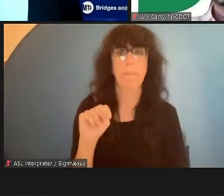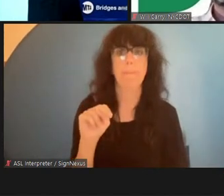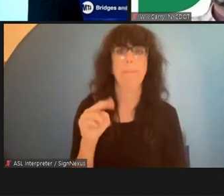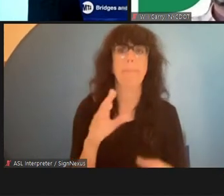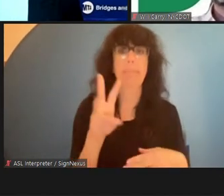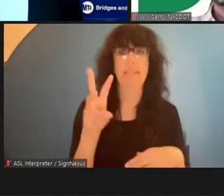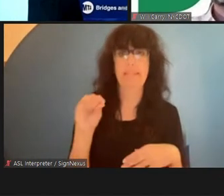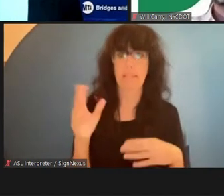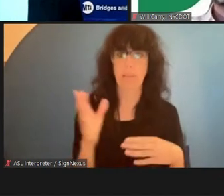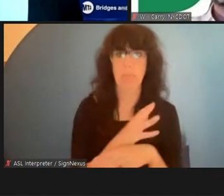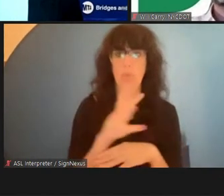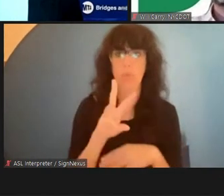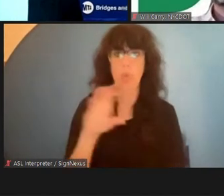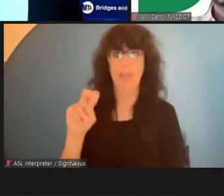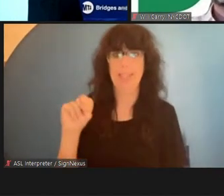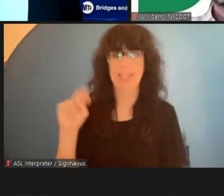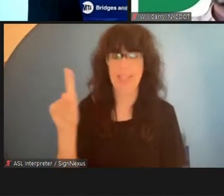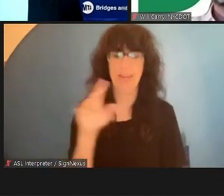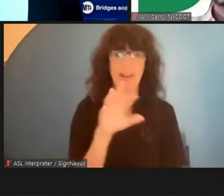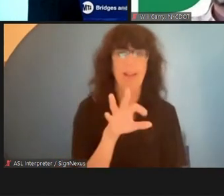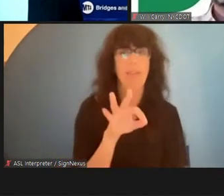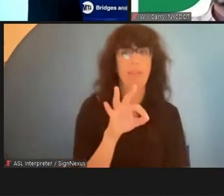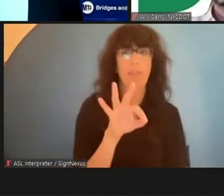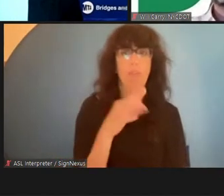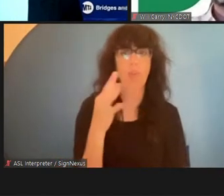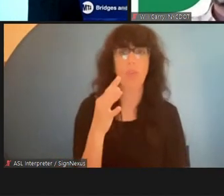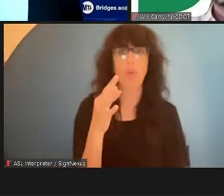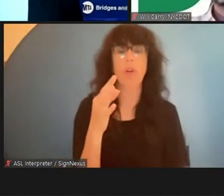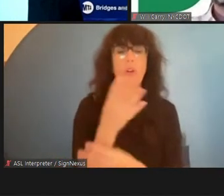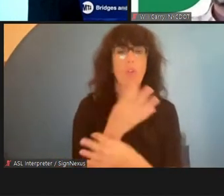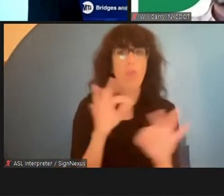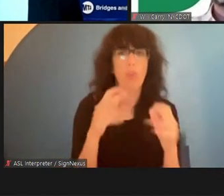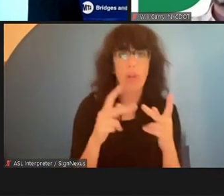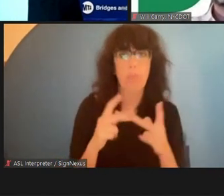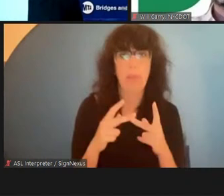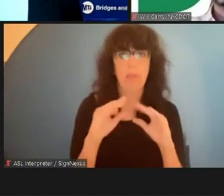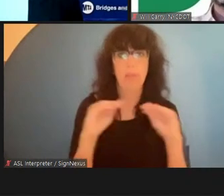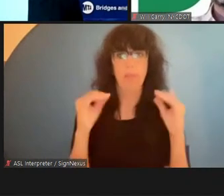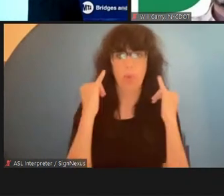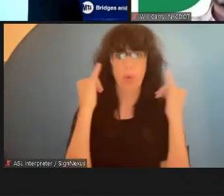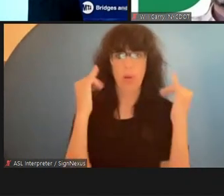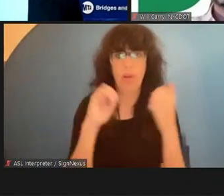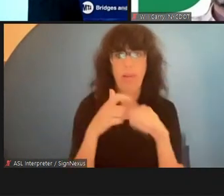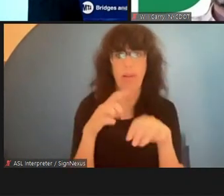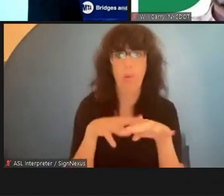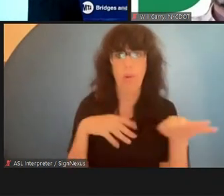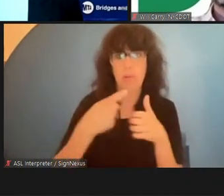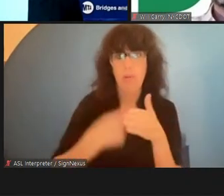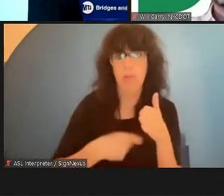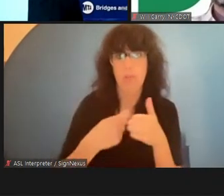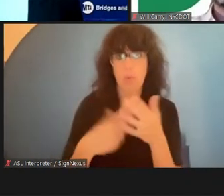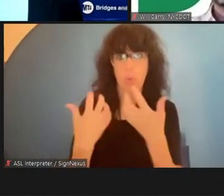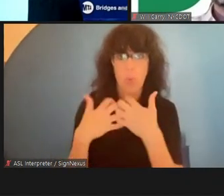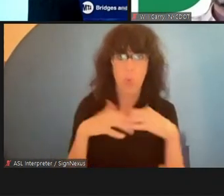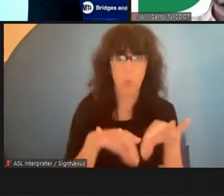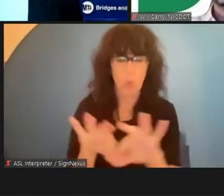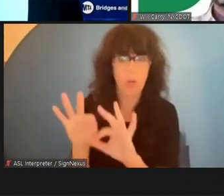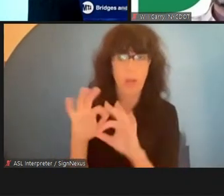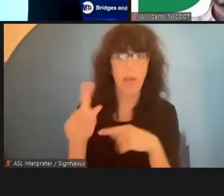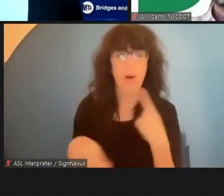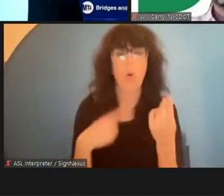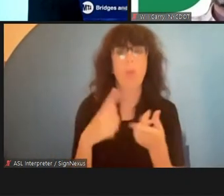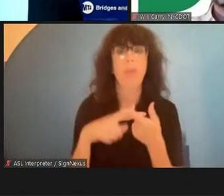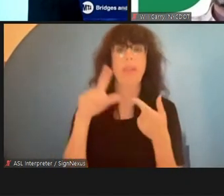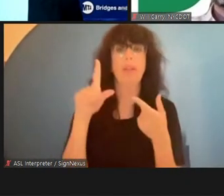west end avenue and freedom place i have no idea of how this congestion pricing is going to work out when this is supposed to be a